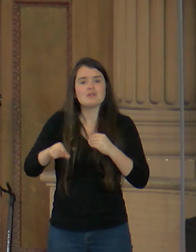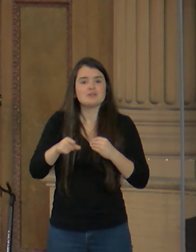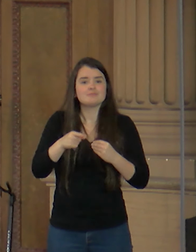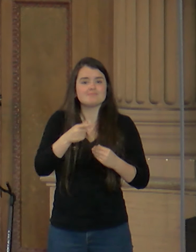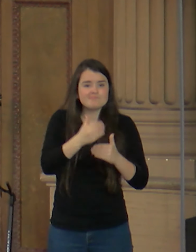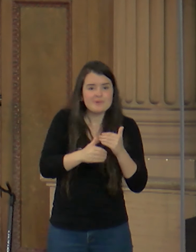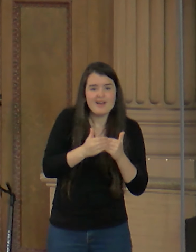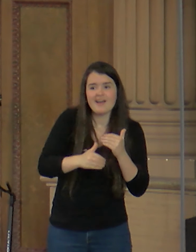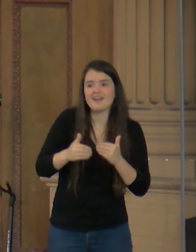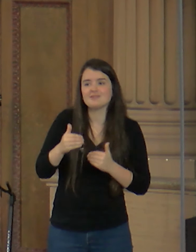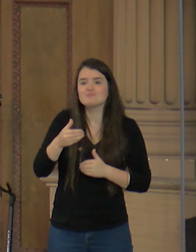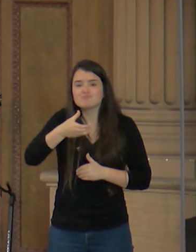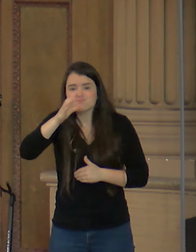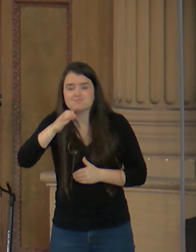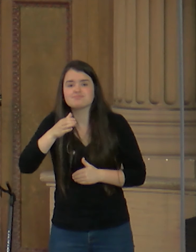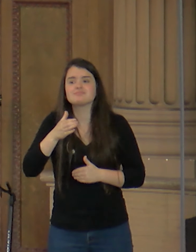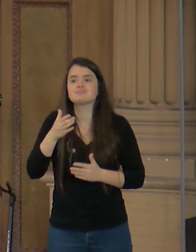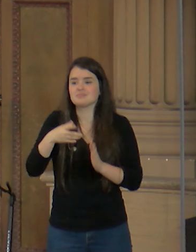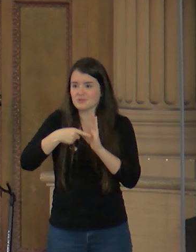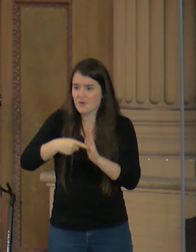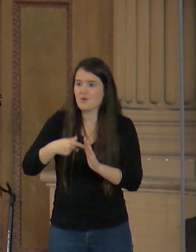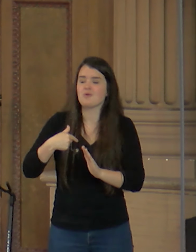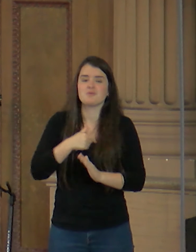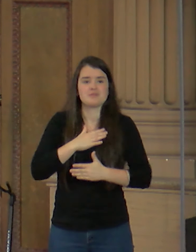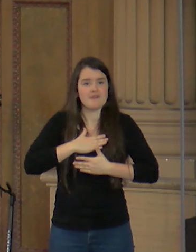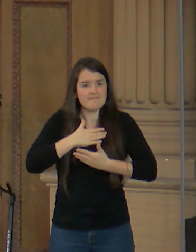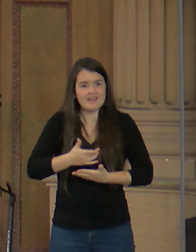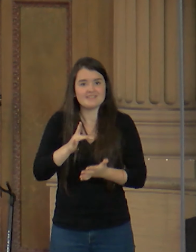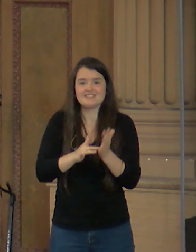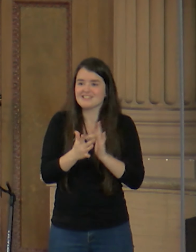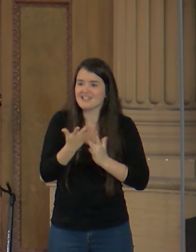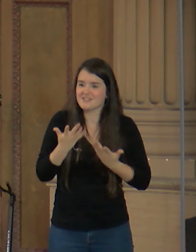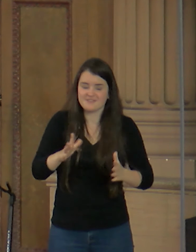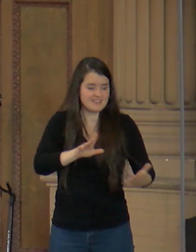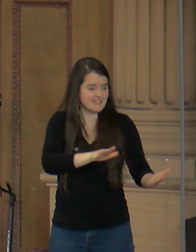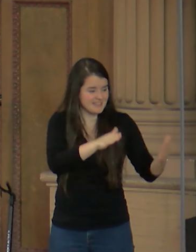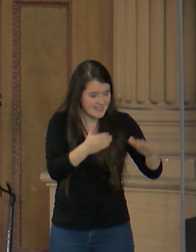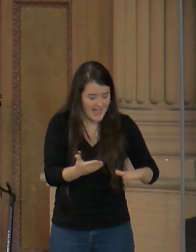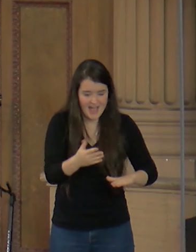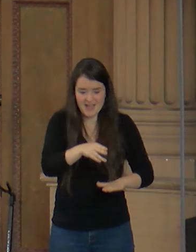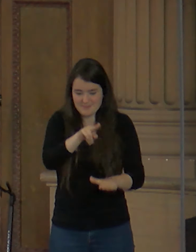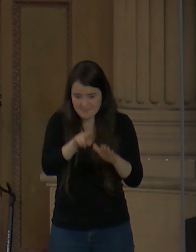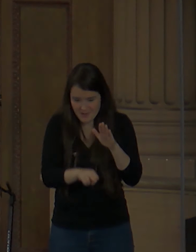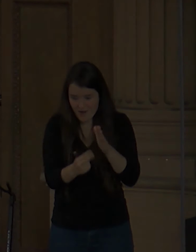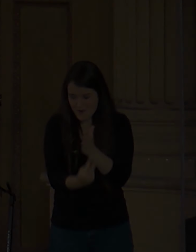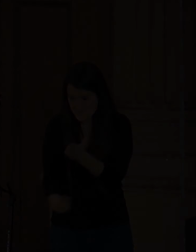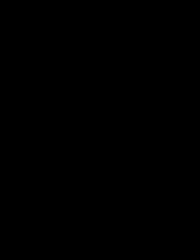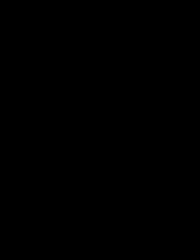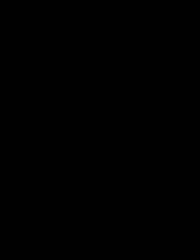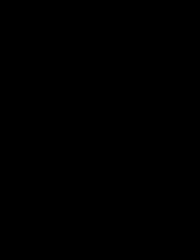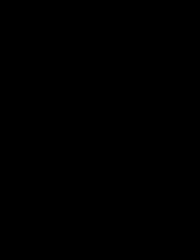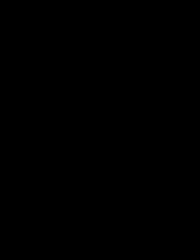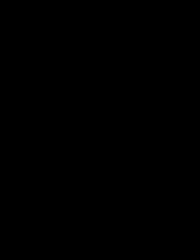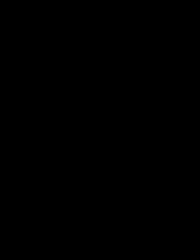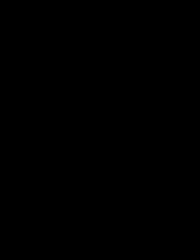Jesus died, Jesus was buried, and Jesus rose again to unite you to the Father, that you will see him someday.